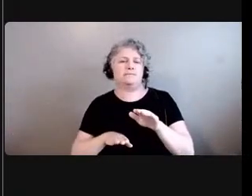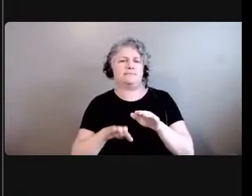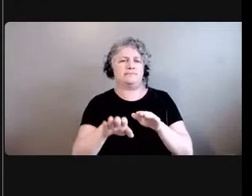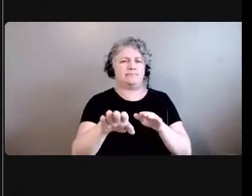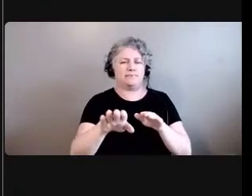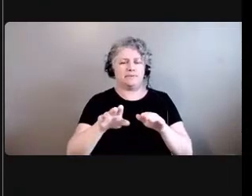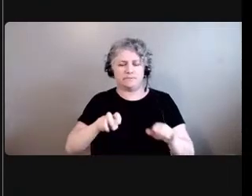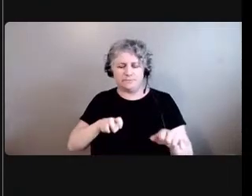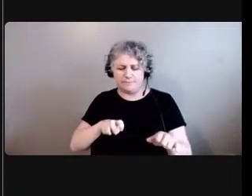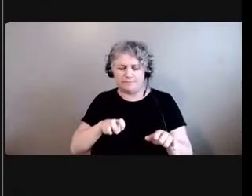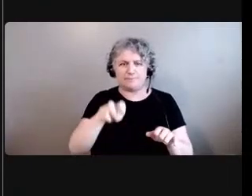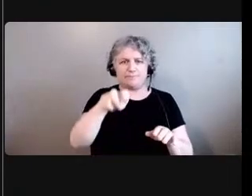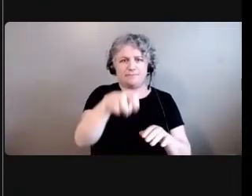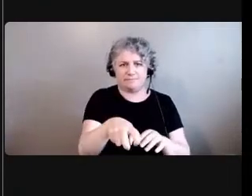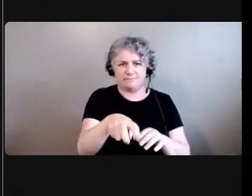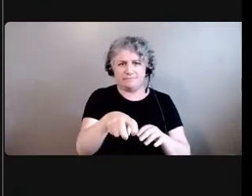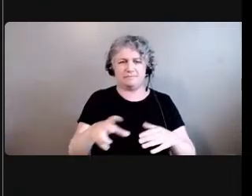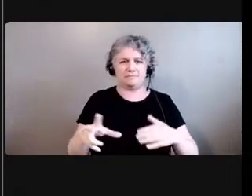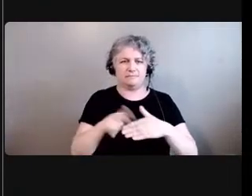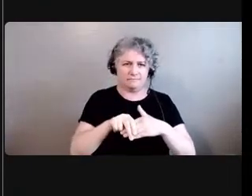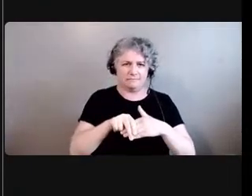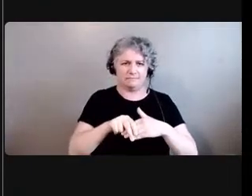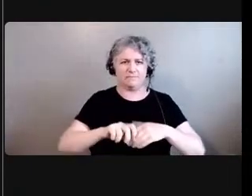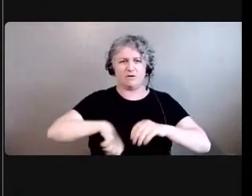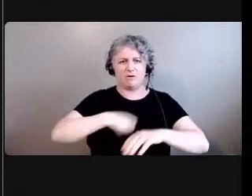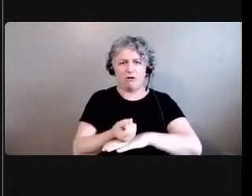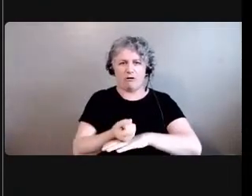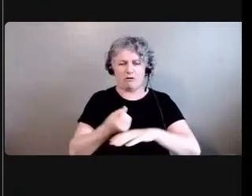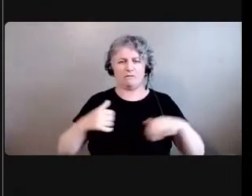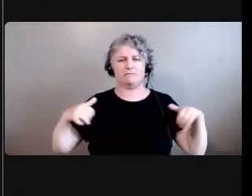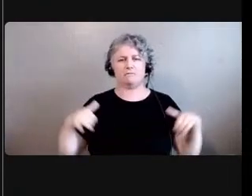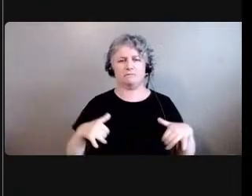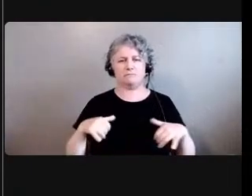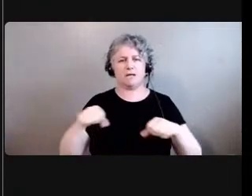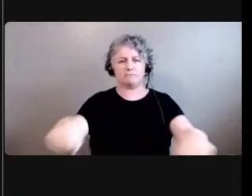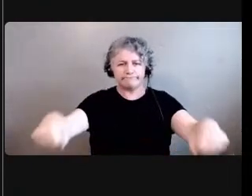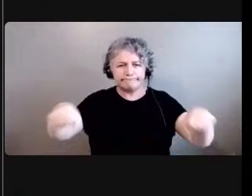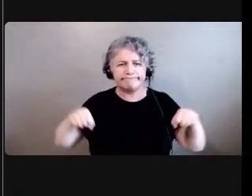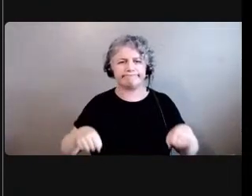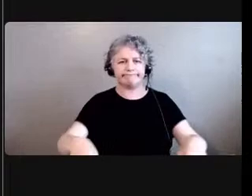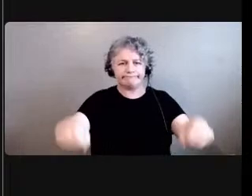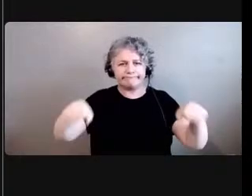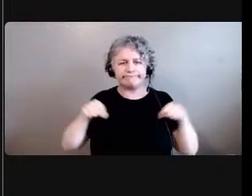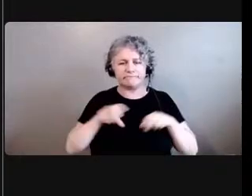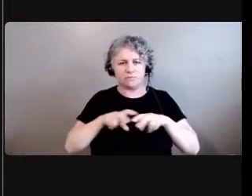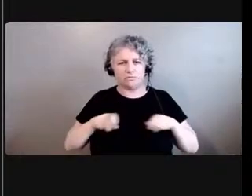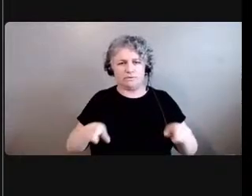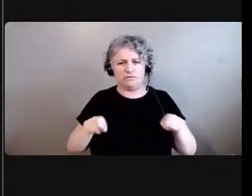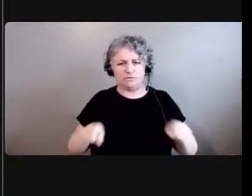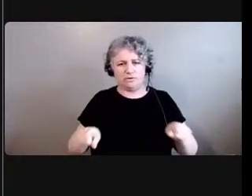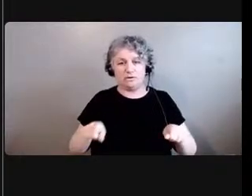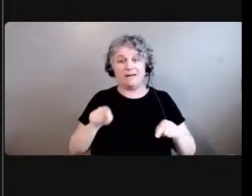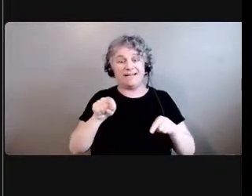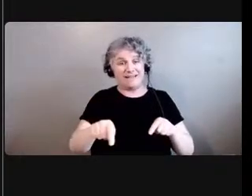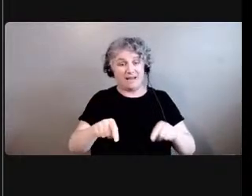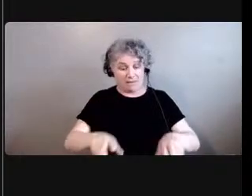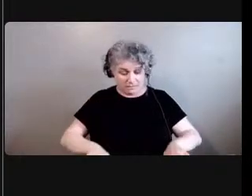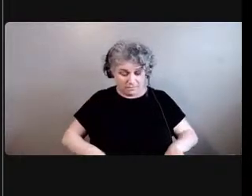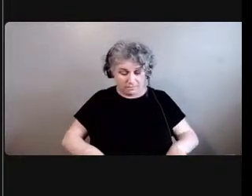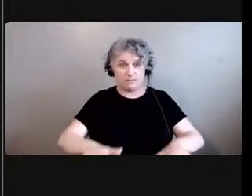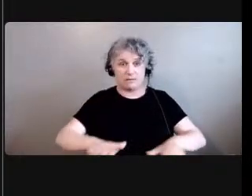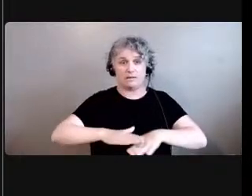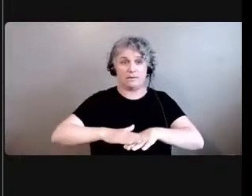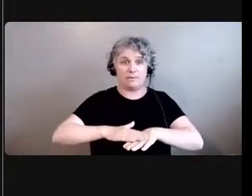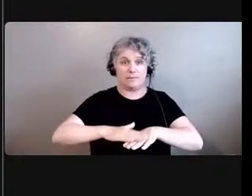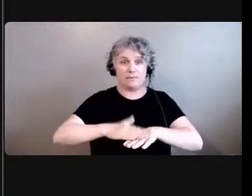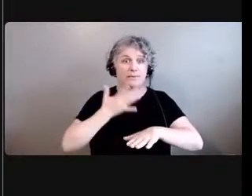The folding wheelchair ramp for boating is portable, folding, and has 2 tracks with non-skid surfaces, 8 feet long and